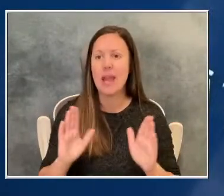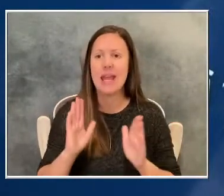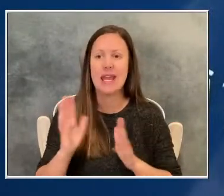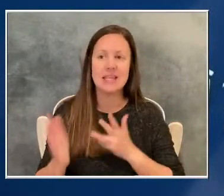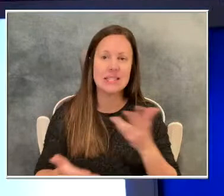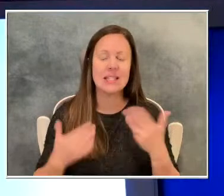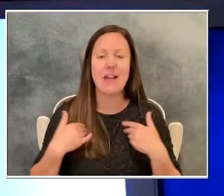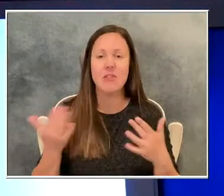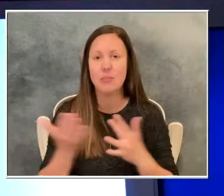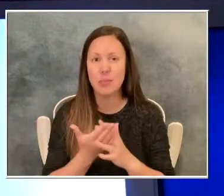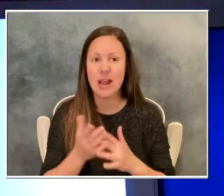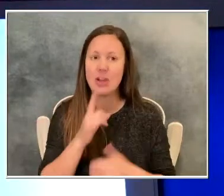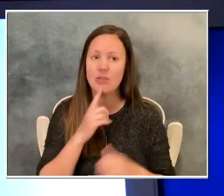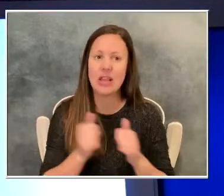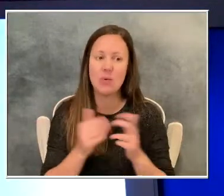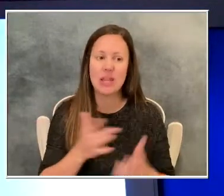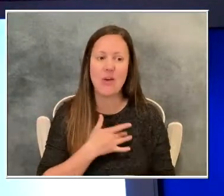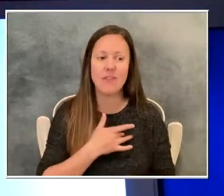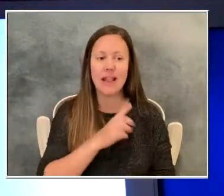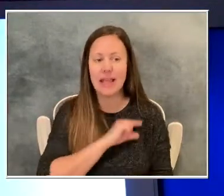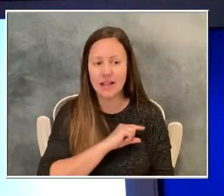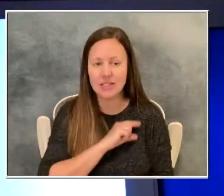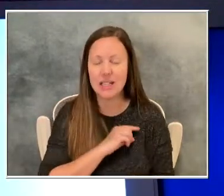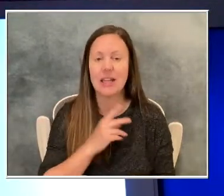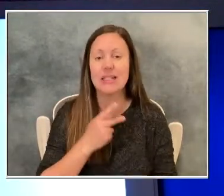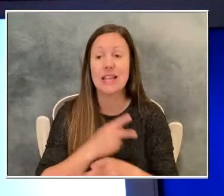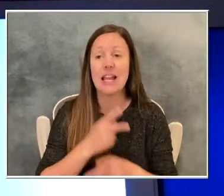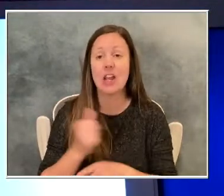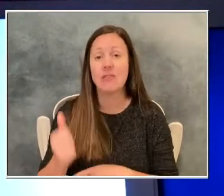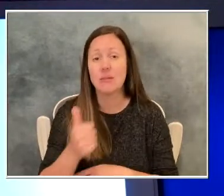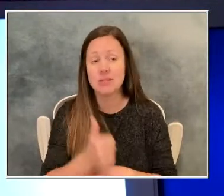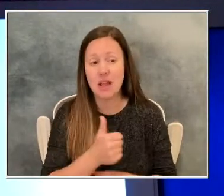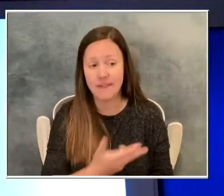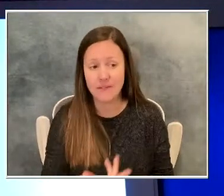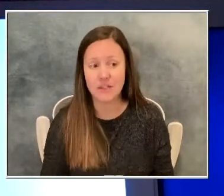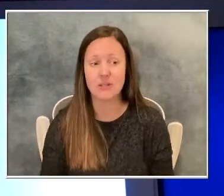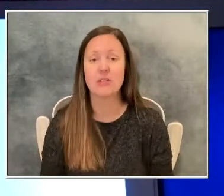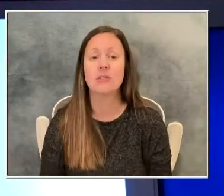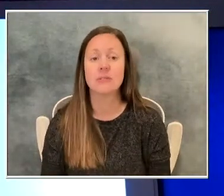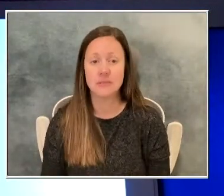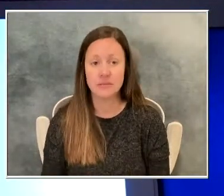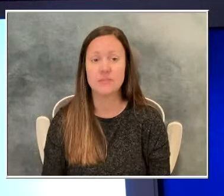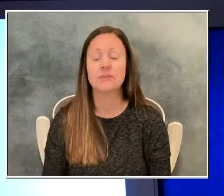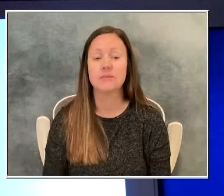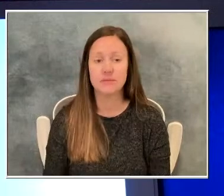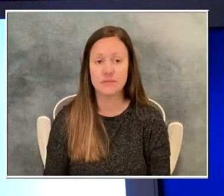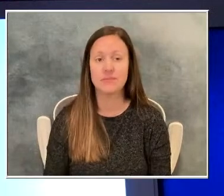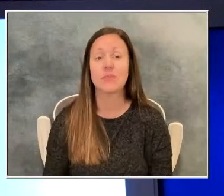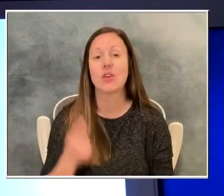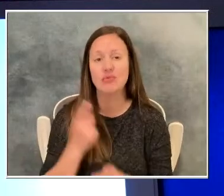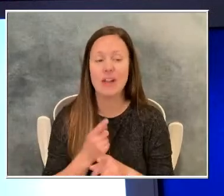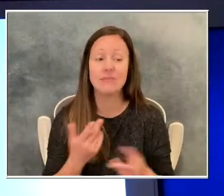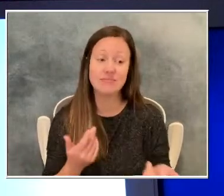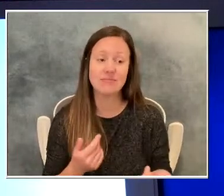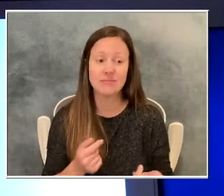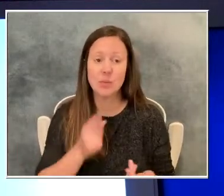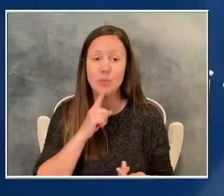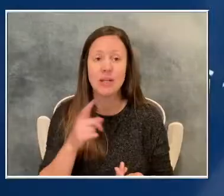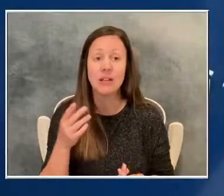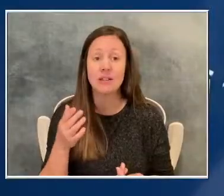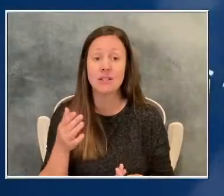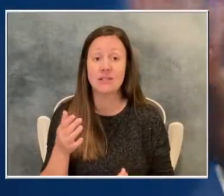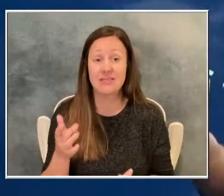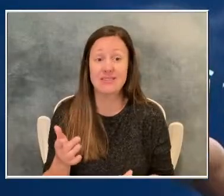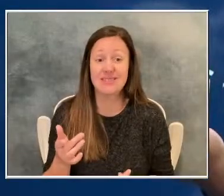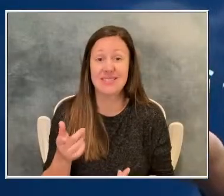feeling taking care of guilty. themselves. Exactly. For a brief moment away from taking care of their loved one. Right. Yeah. Because if they're broken and they're not taking